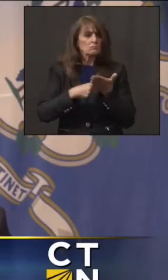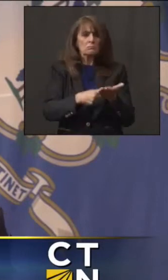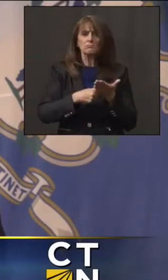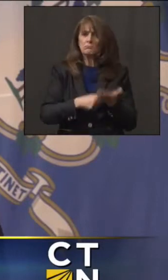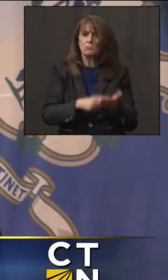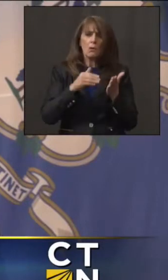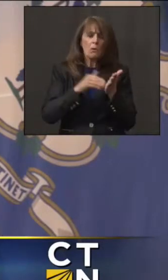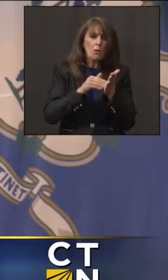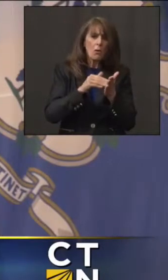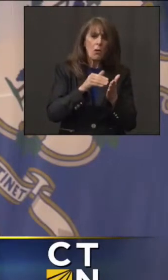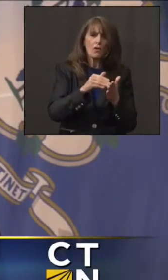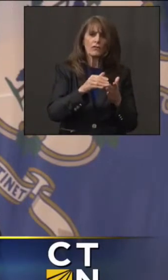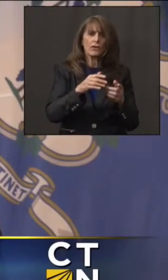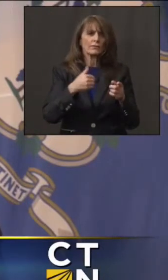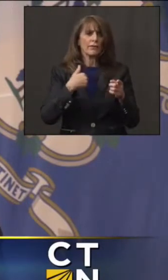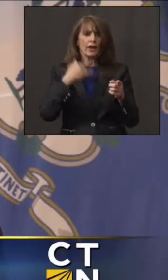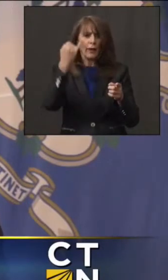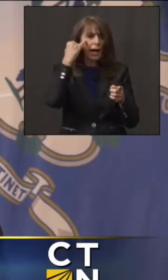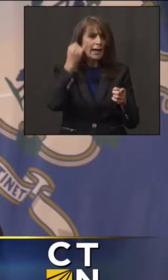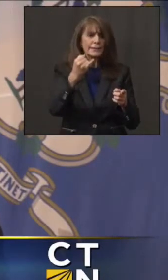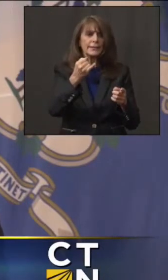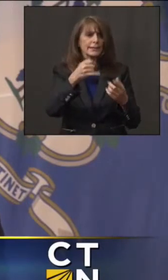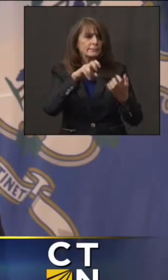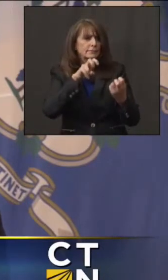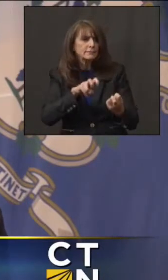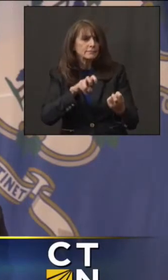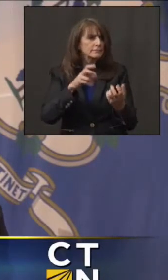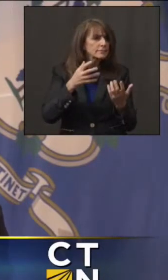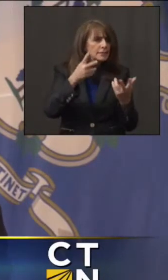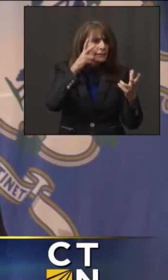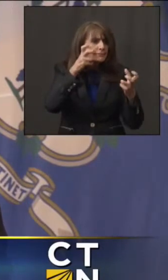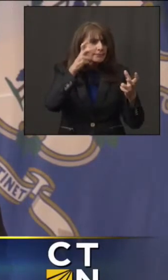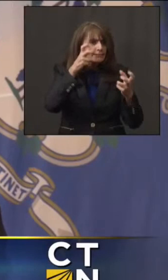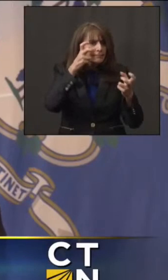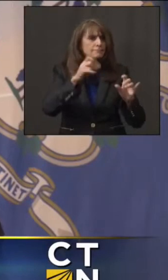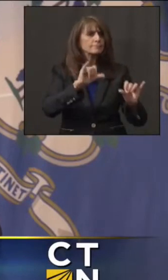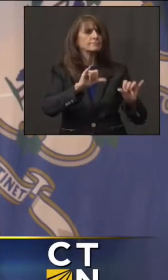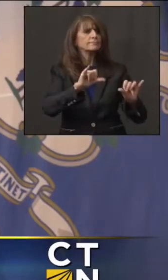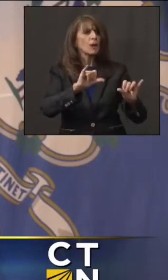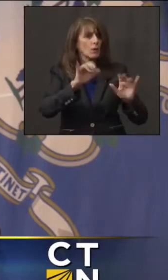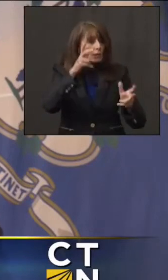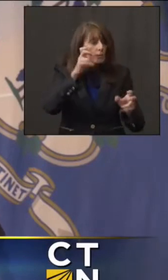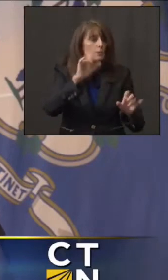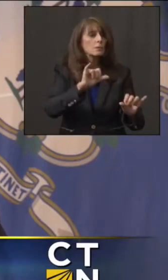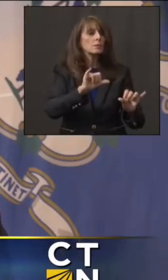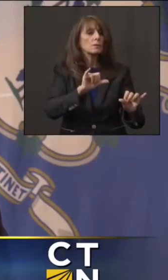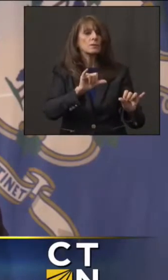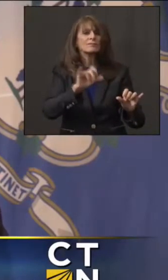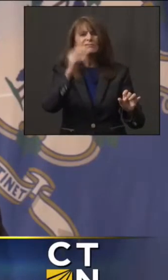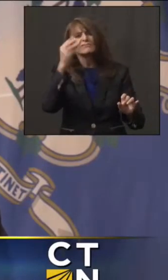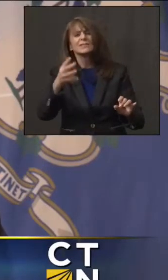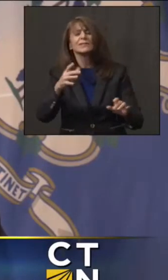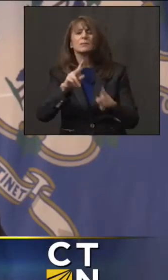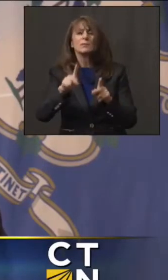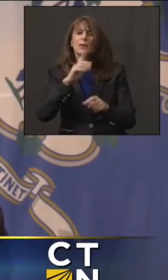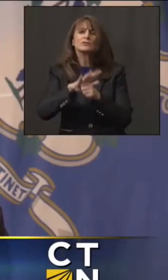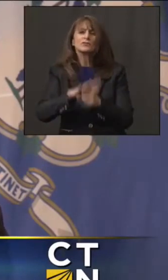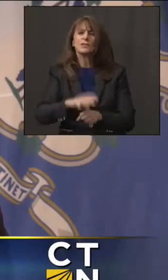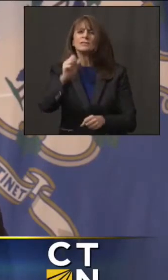to, hear their best ideas. That's what I try and do. I mean, obviously, people are stressed. There's a lot of